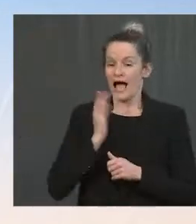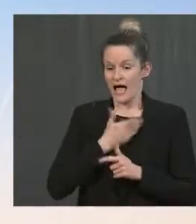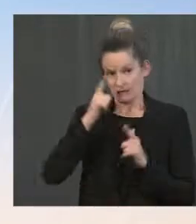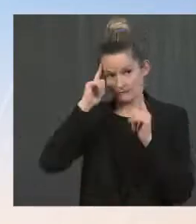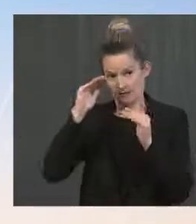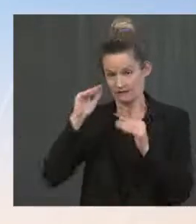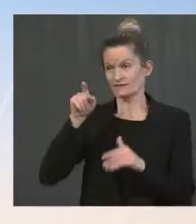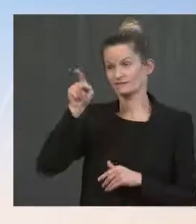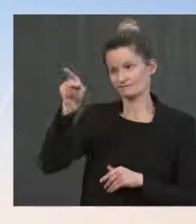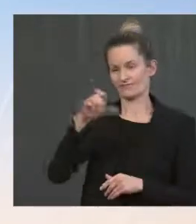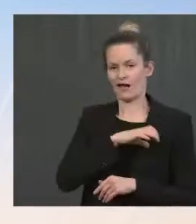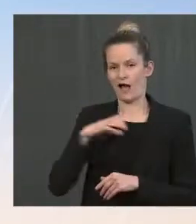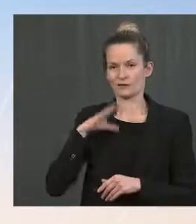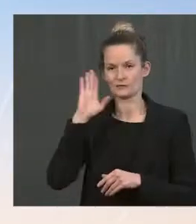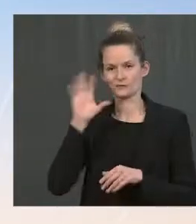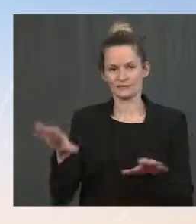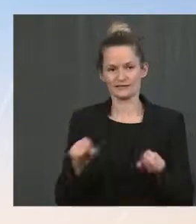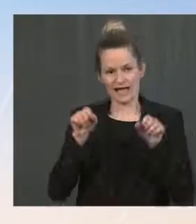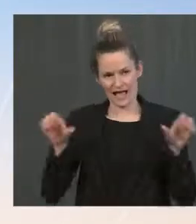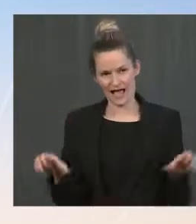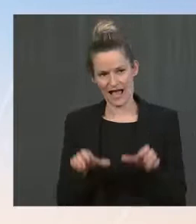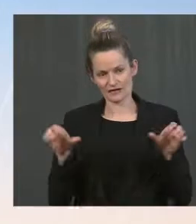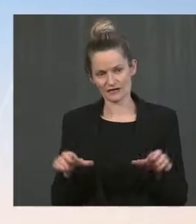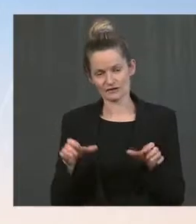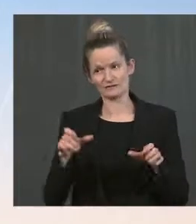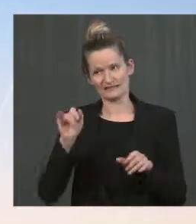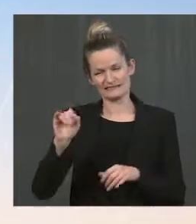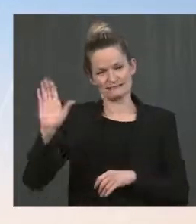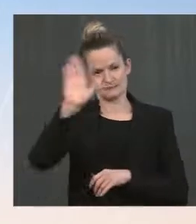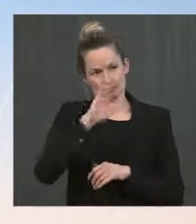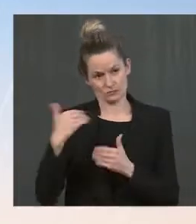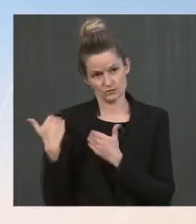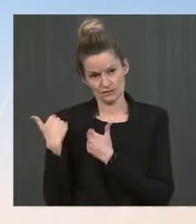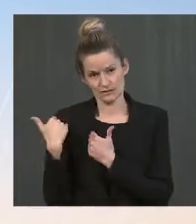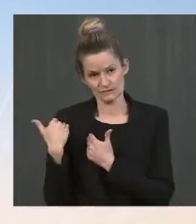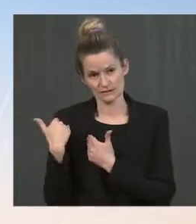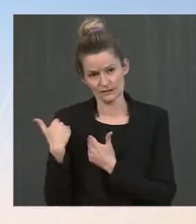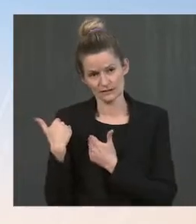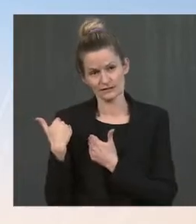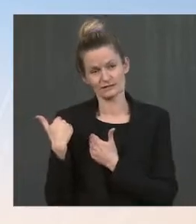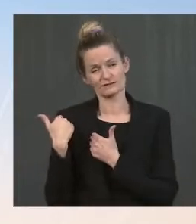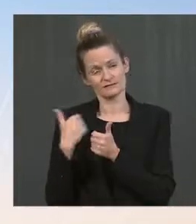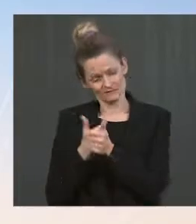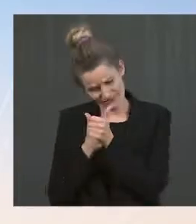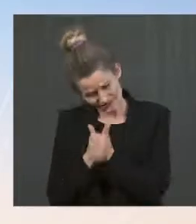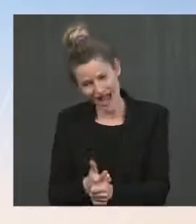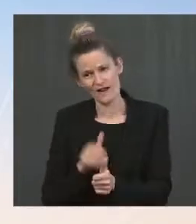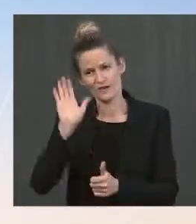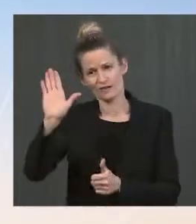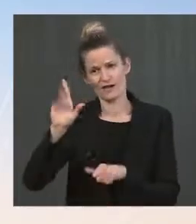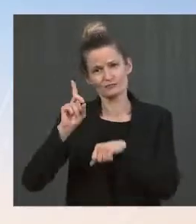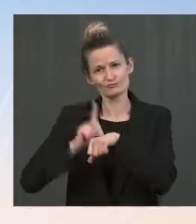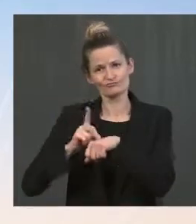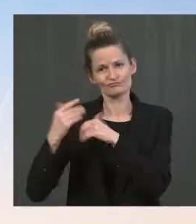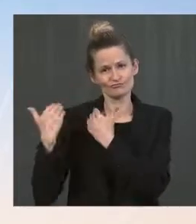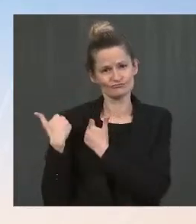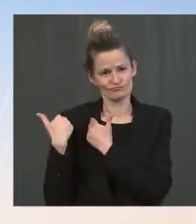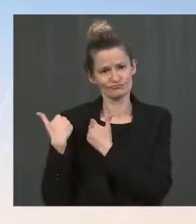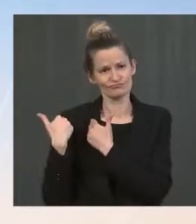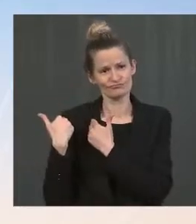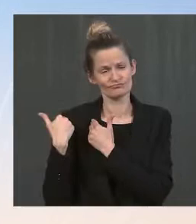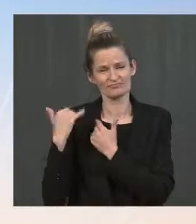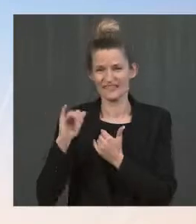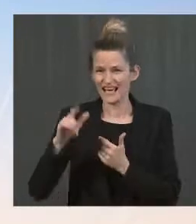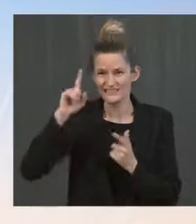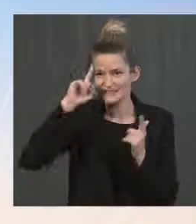act responsibly and consistent with its responsibility. So that's our expectation and our focus. Okay.